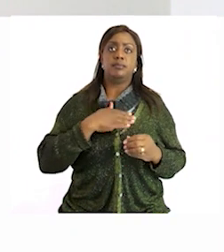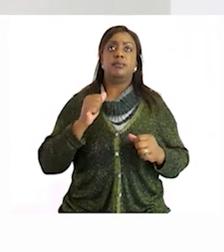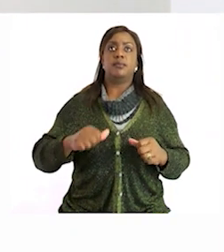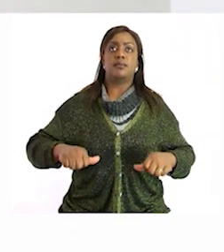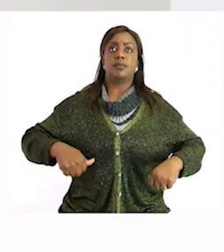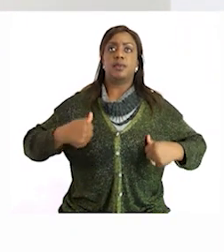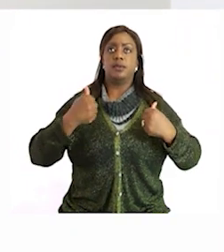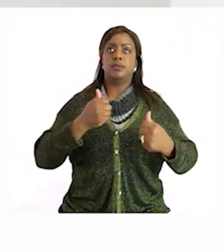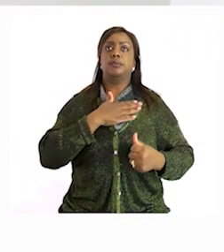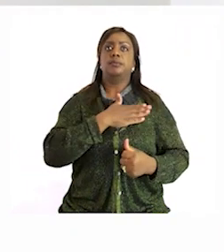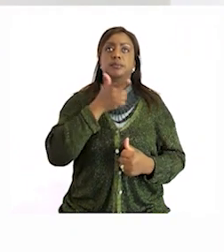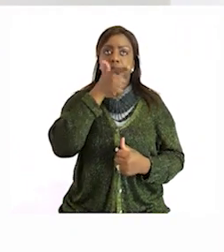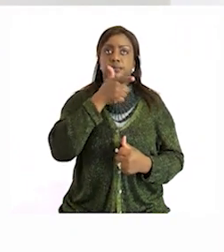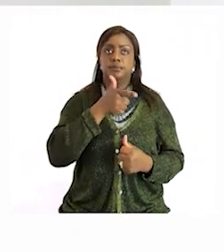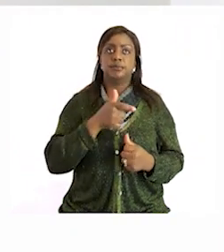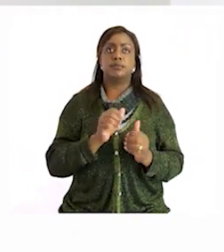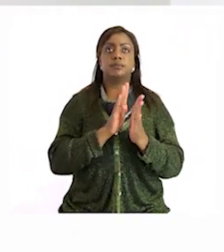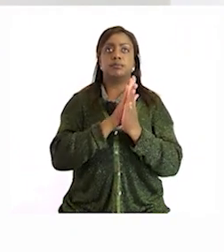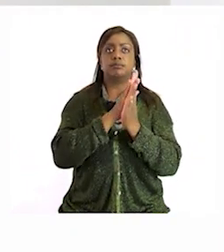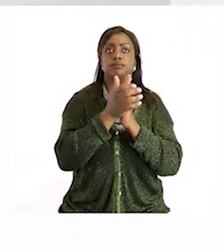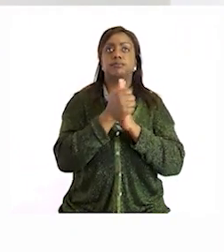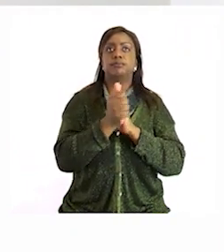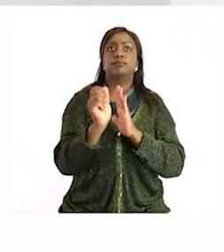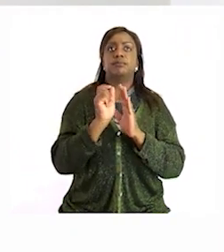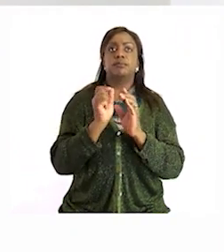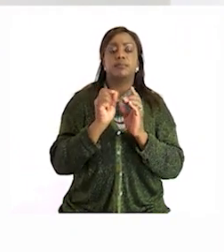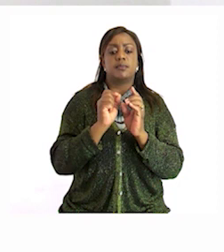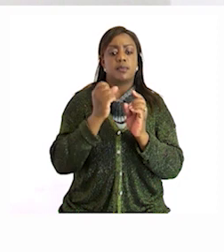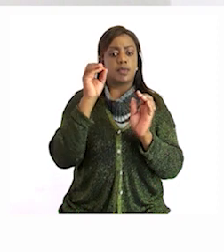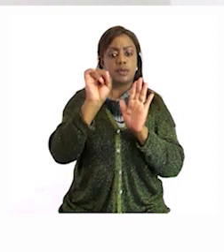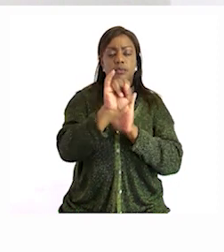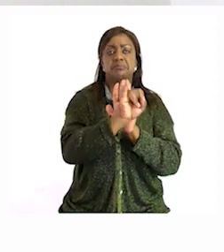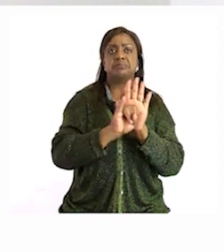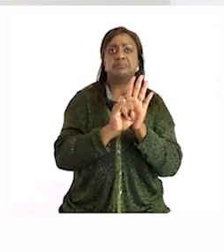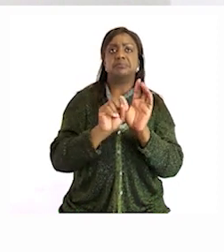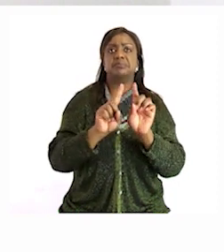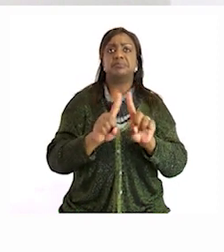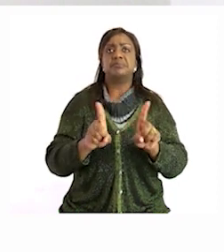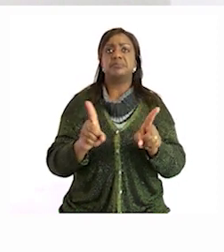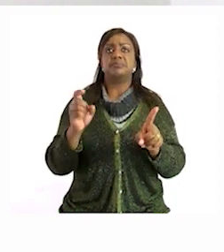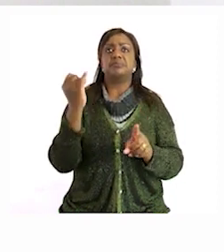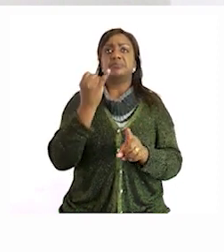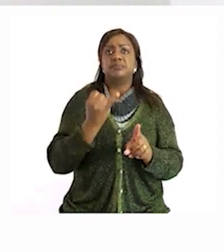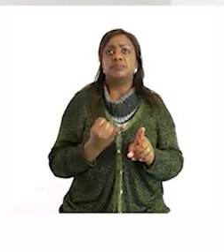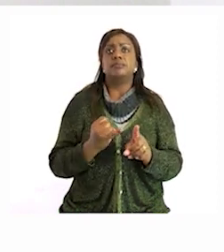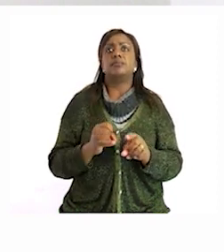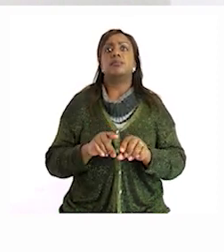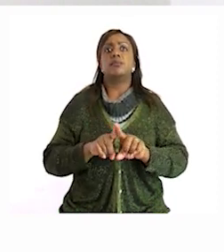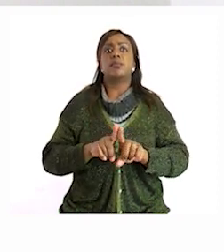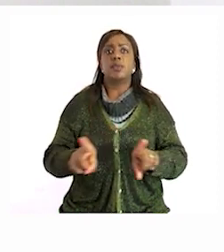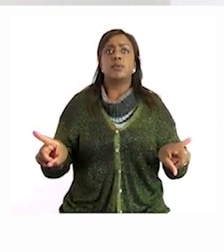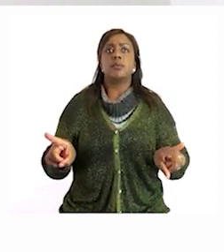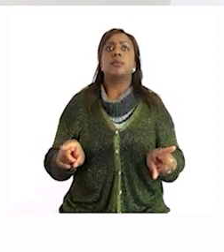Now let's quickly look at our competencies. Identify from diagrams the different stages of sexual development from